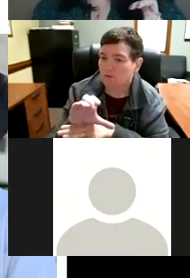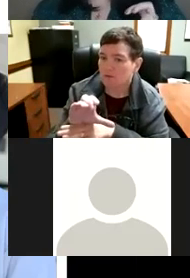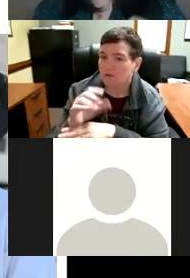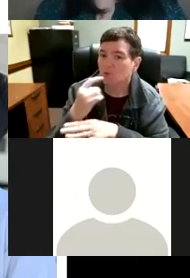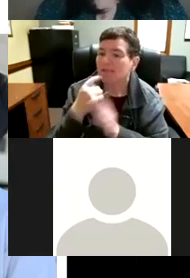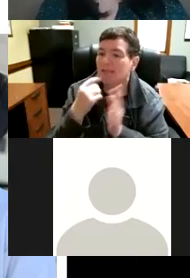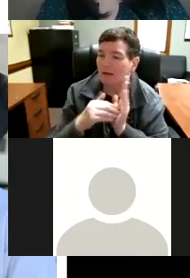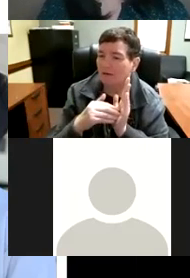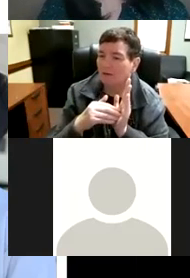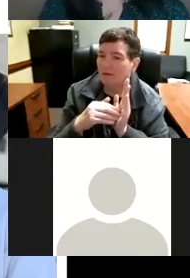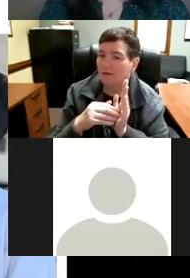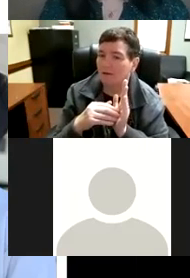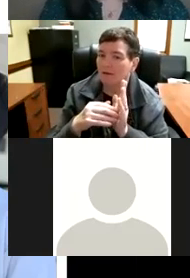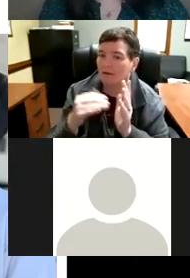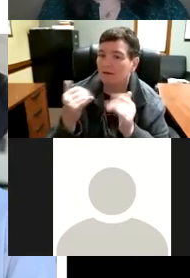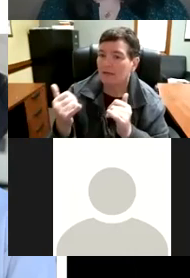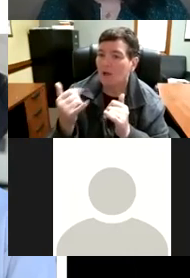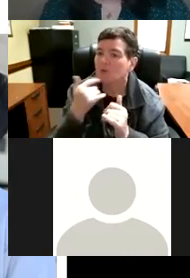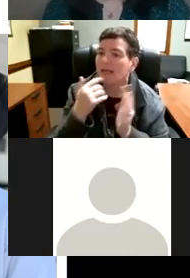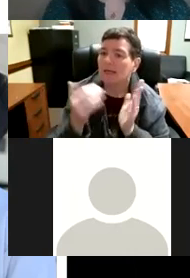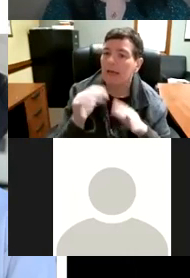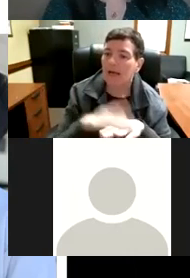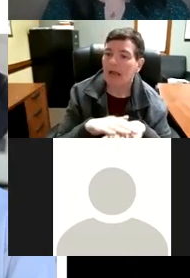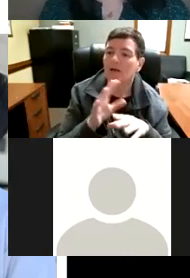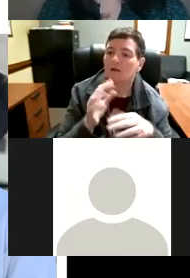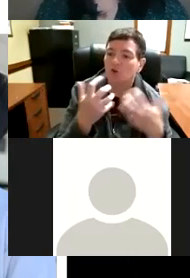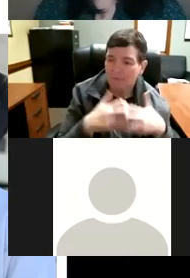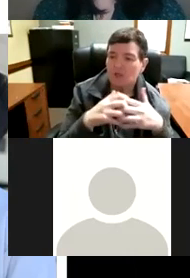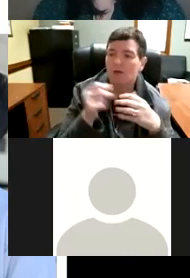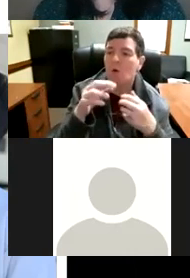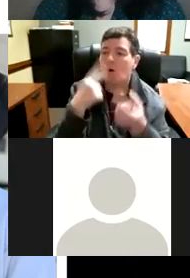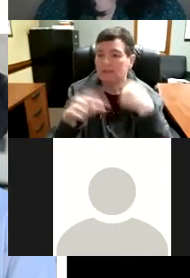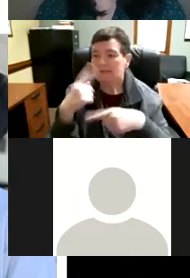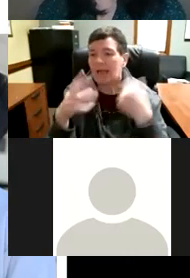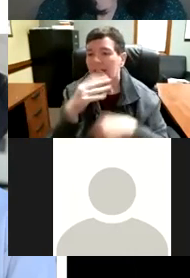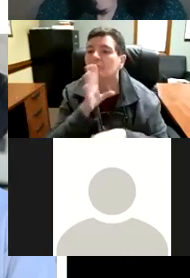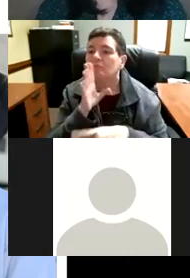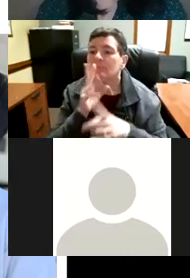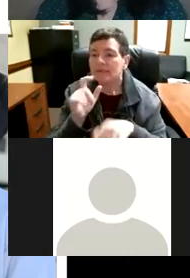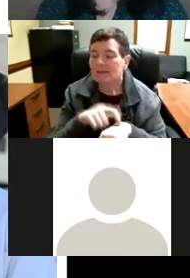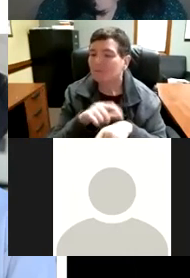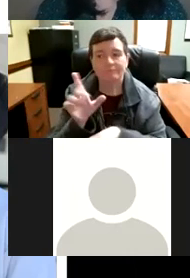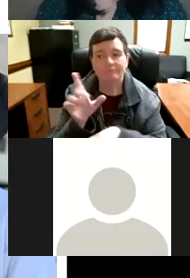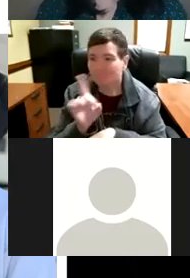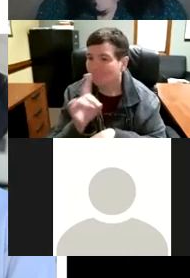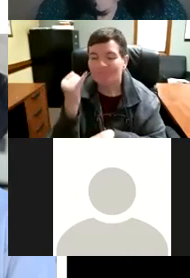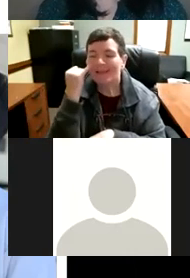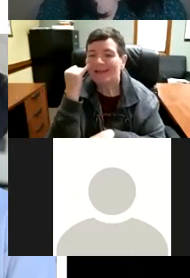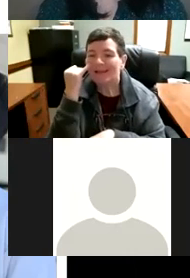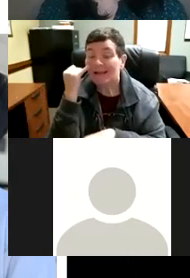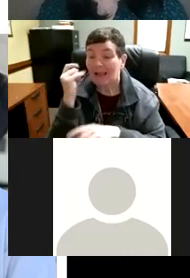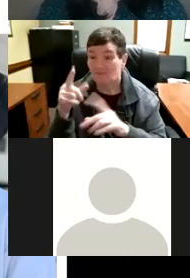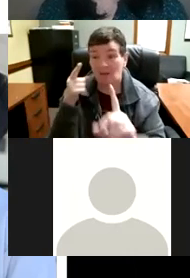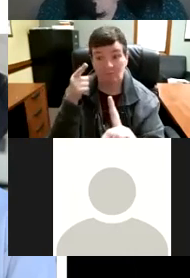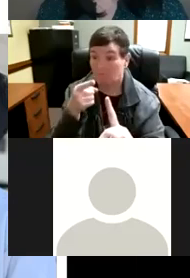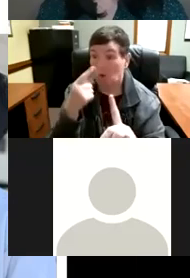again. We don't want to say, now say it on your talker, or now you need to sign it and say it. If they've been able to get their point